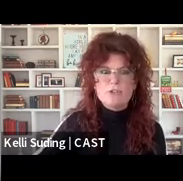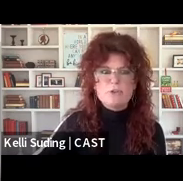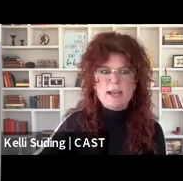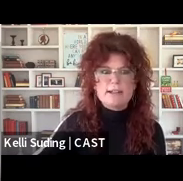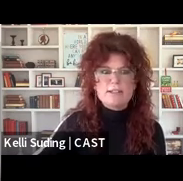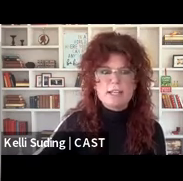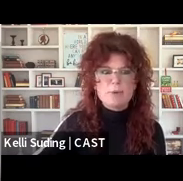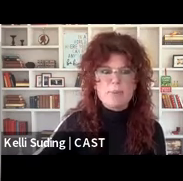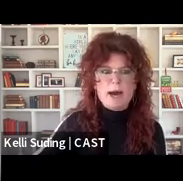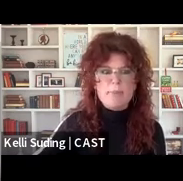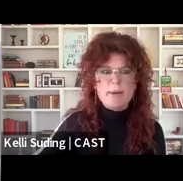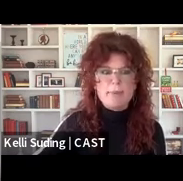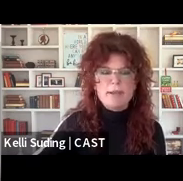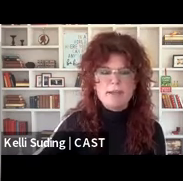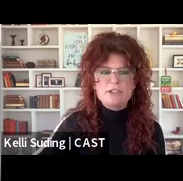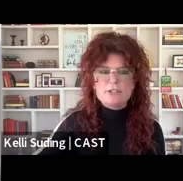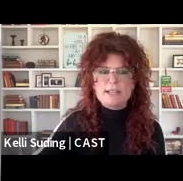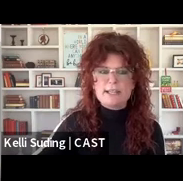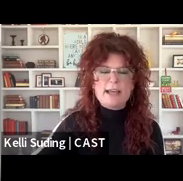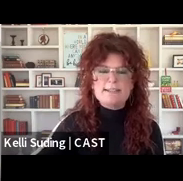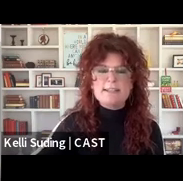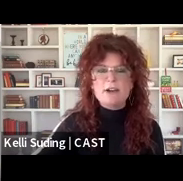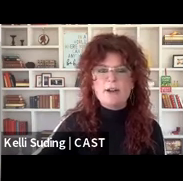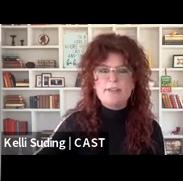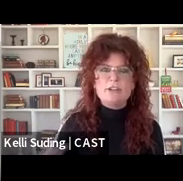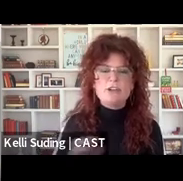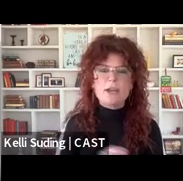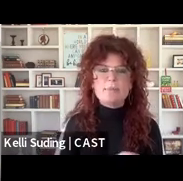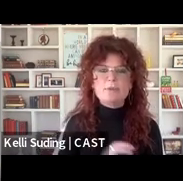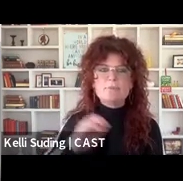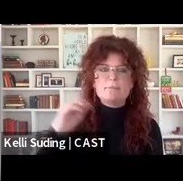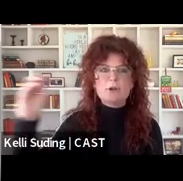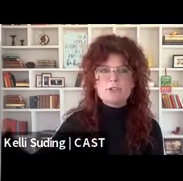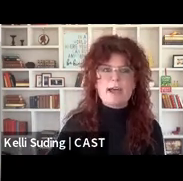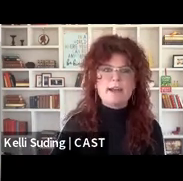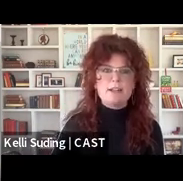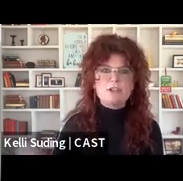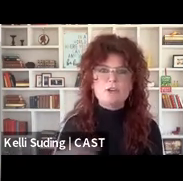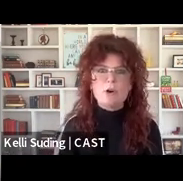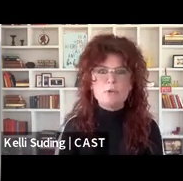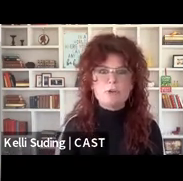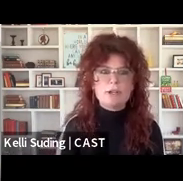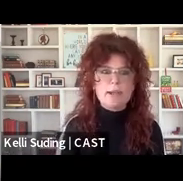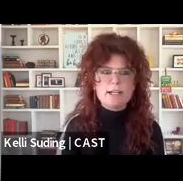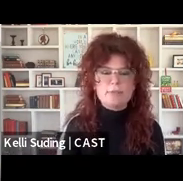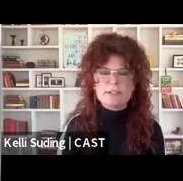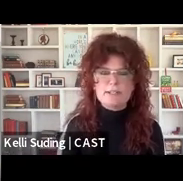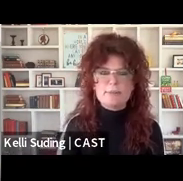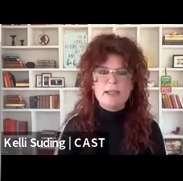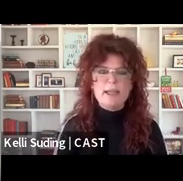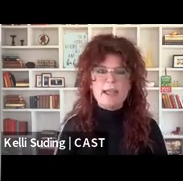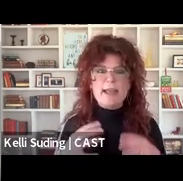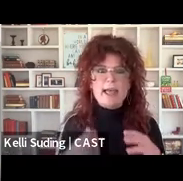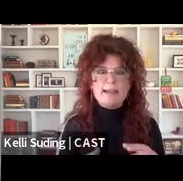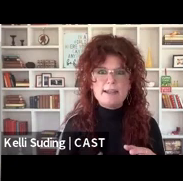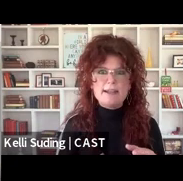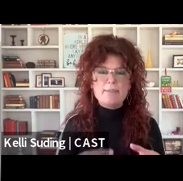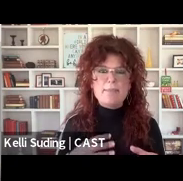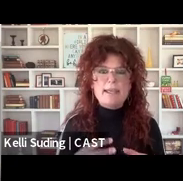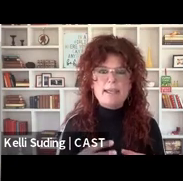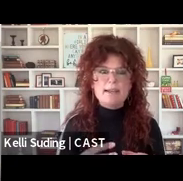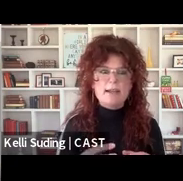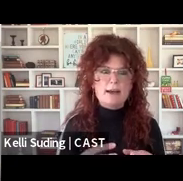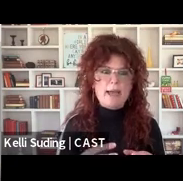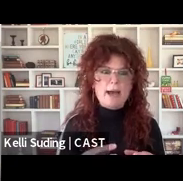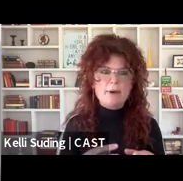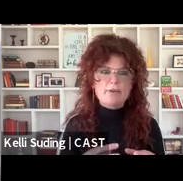And once you do that, it will pop up just like it has here. And then you're able to merge that into your own learning management system and edit it